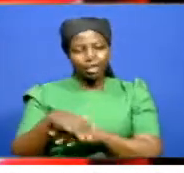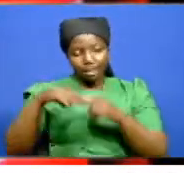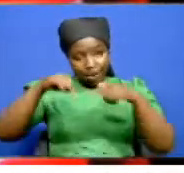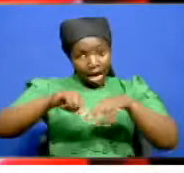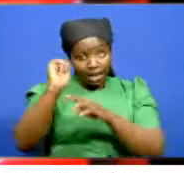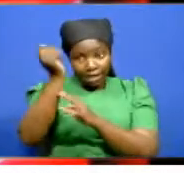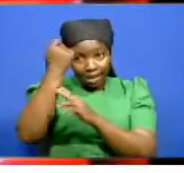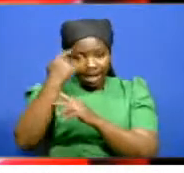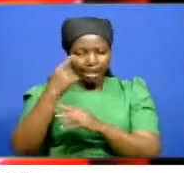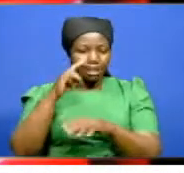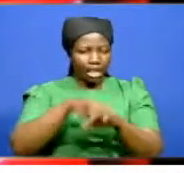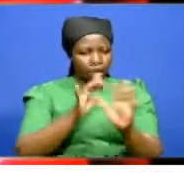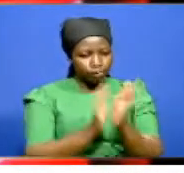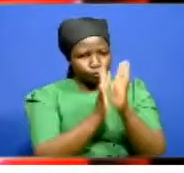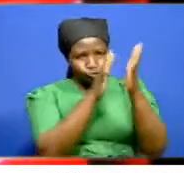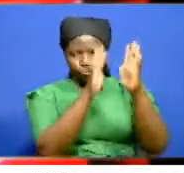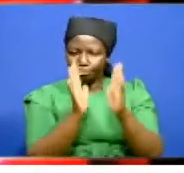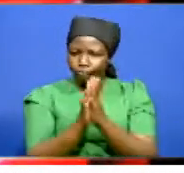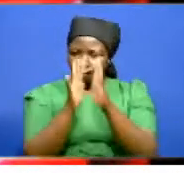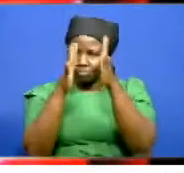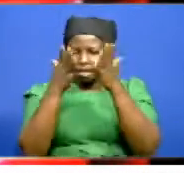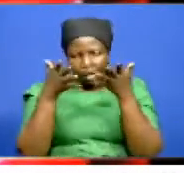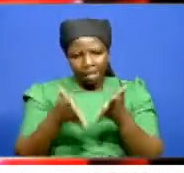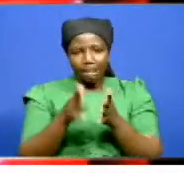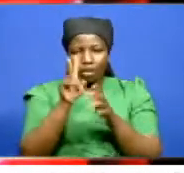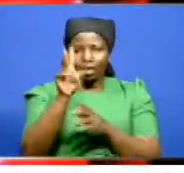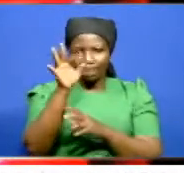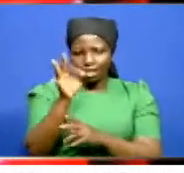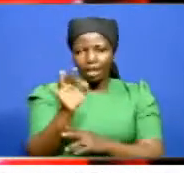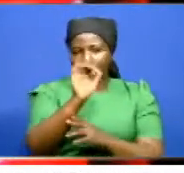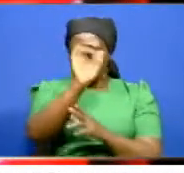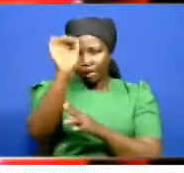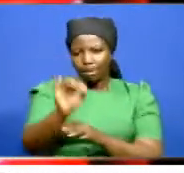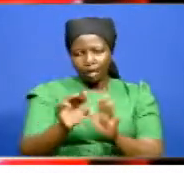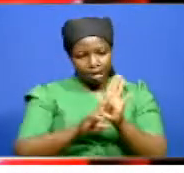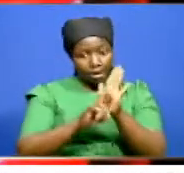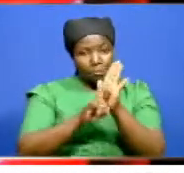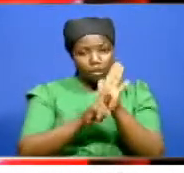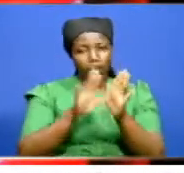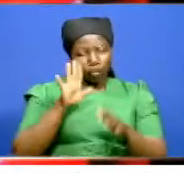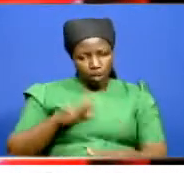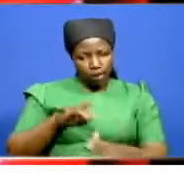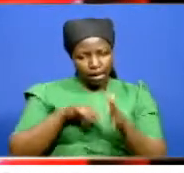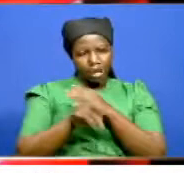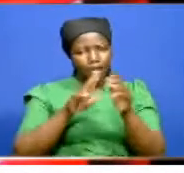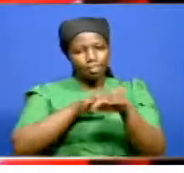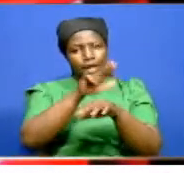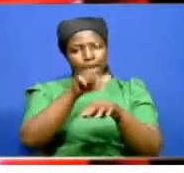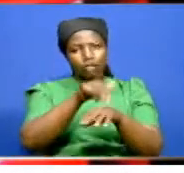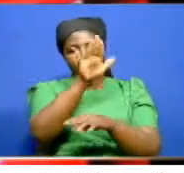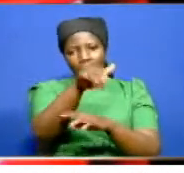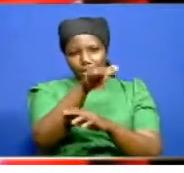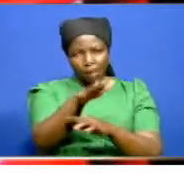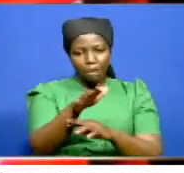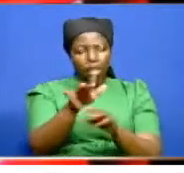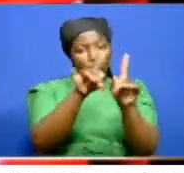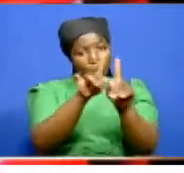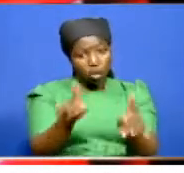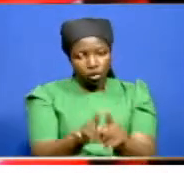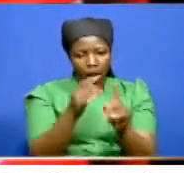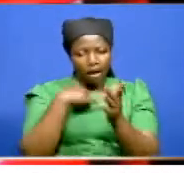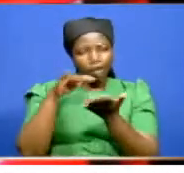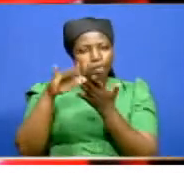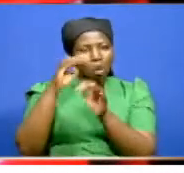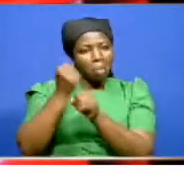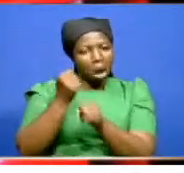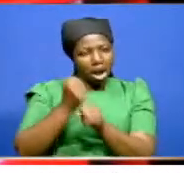we applaud the current 23% representation of women in the National Assembly, we still have more work to be